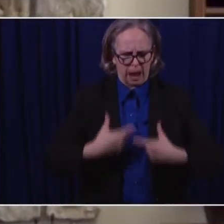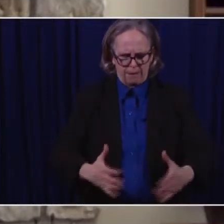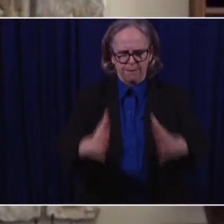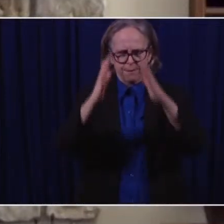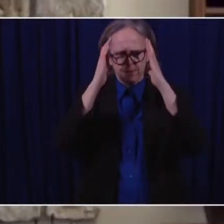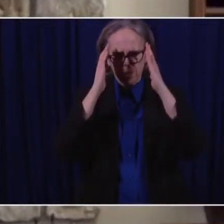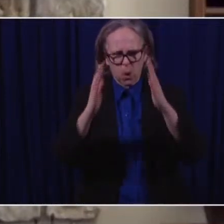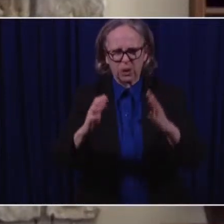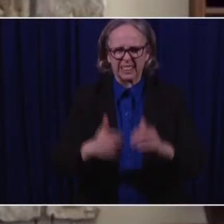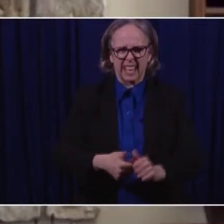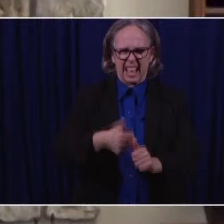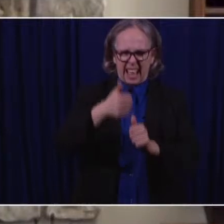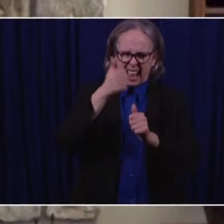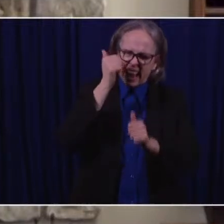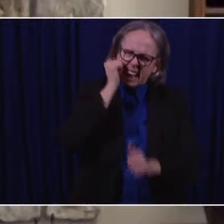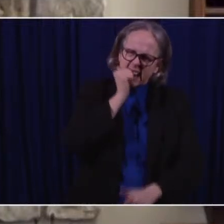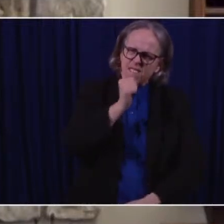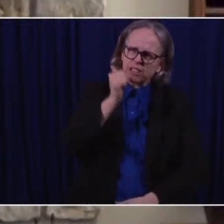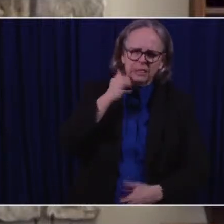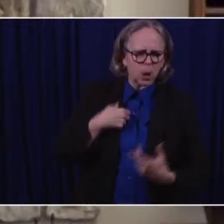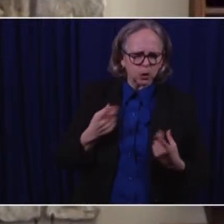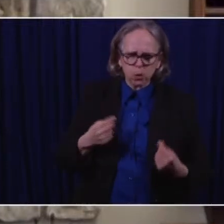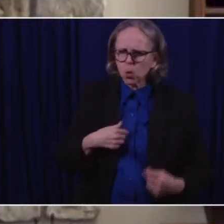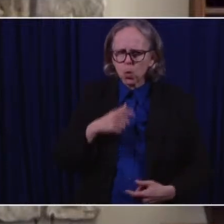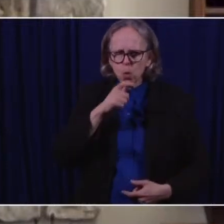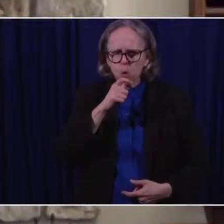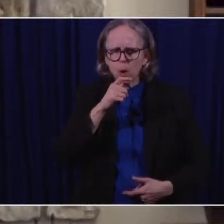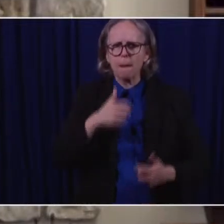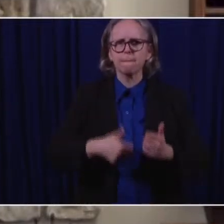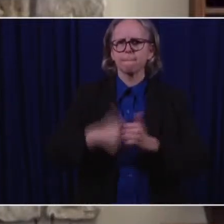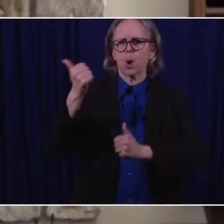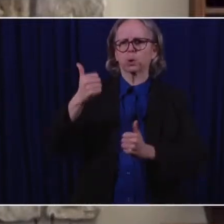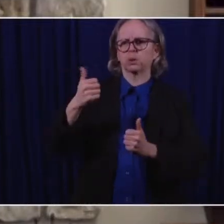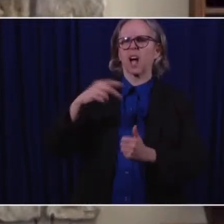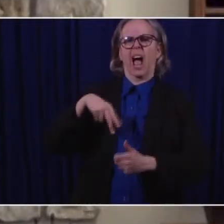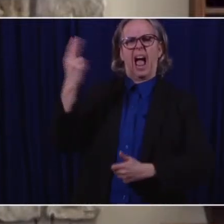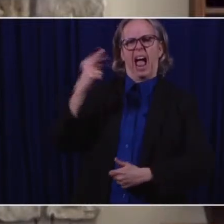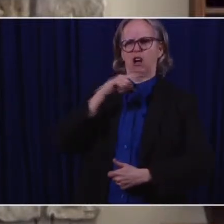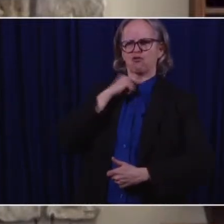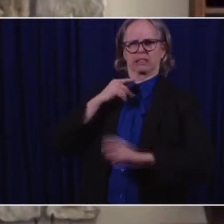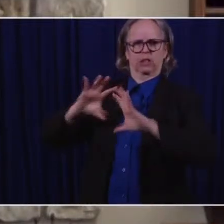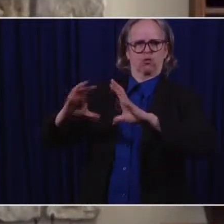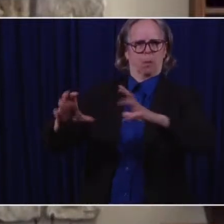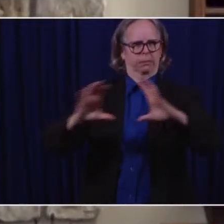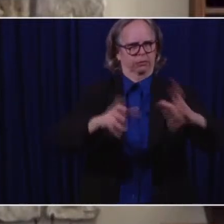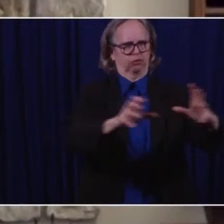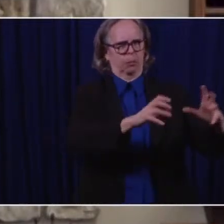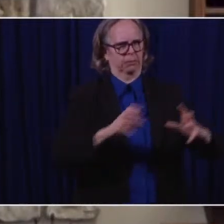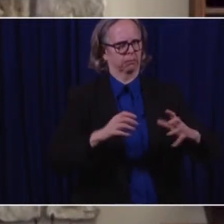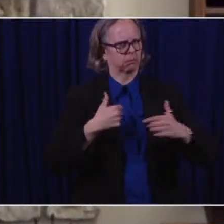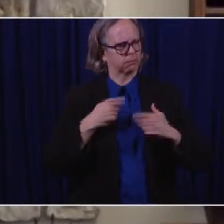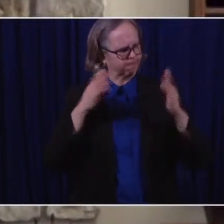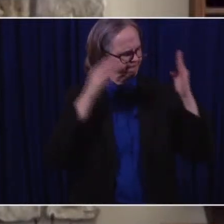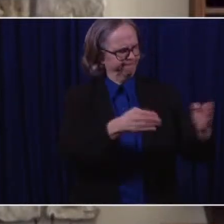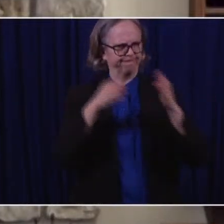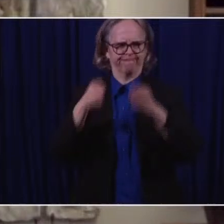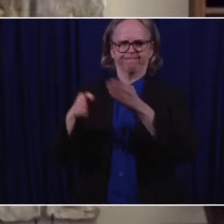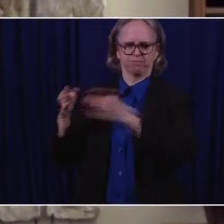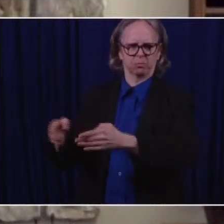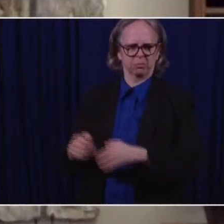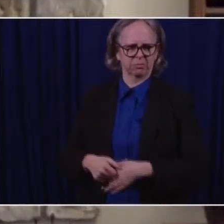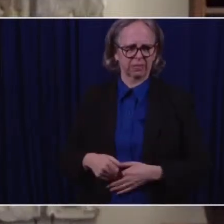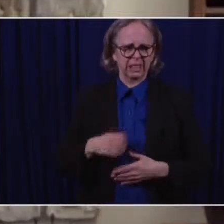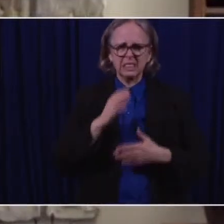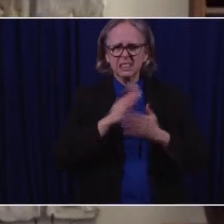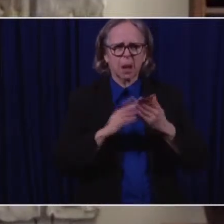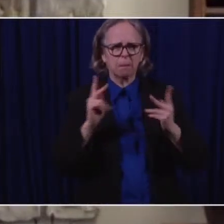the most vulnerable people. And can that system be gamed once in a while? Sure. But in the